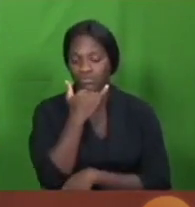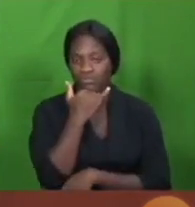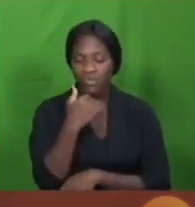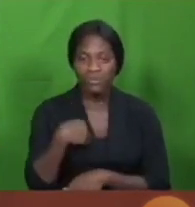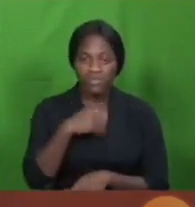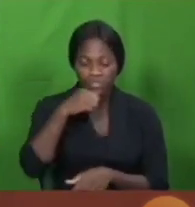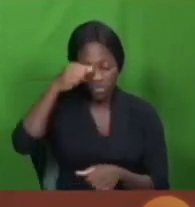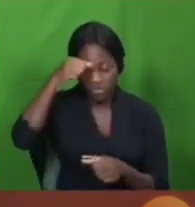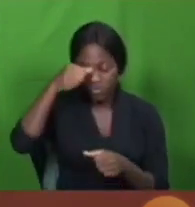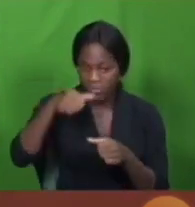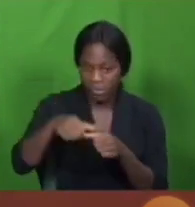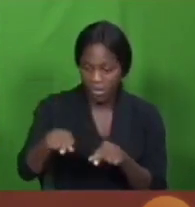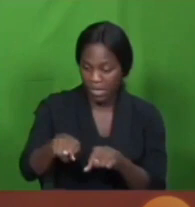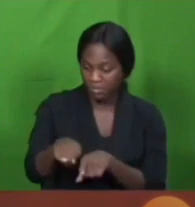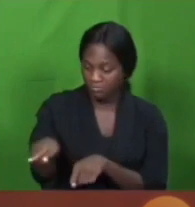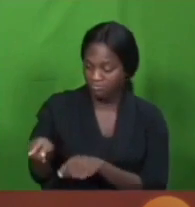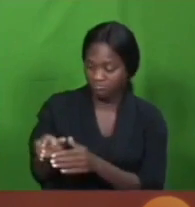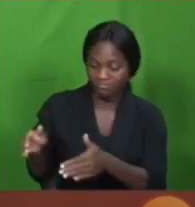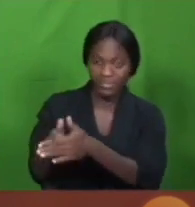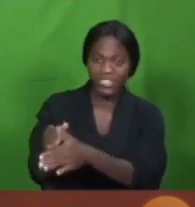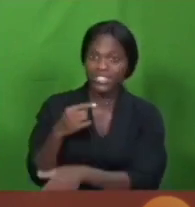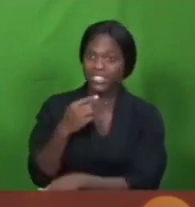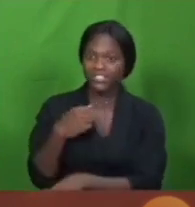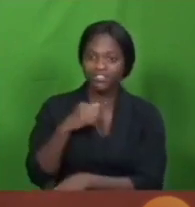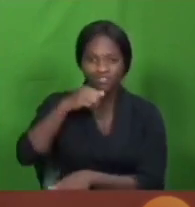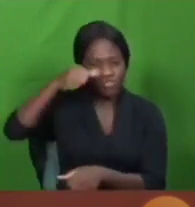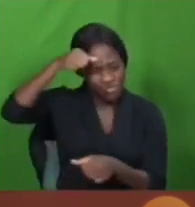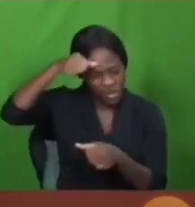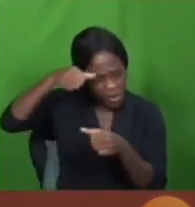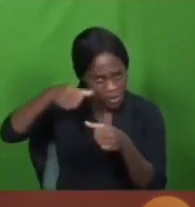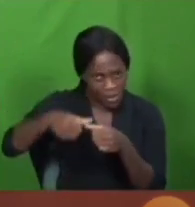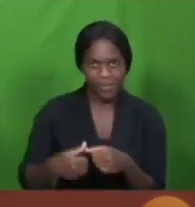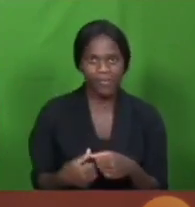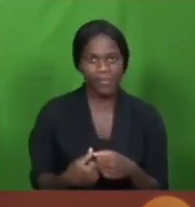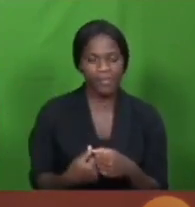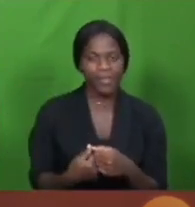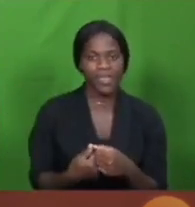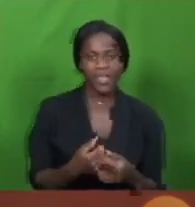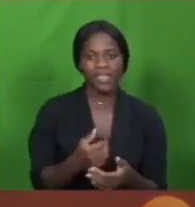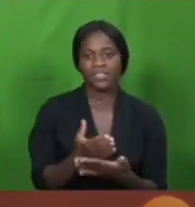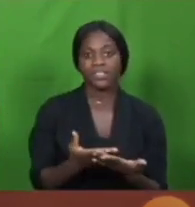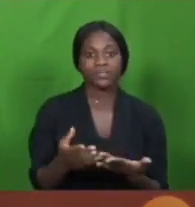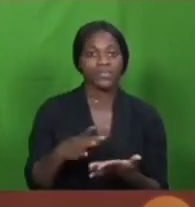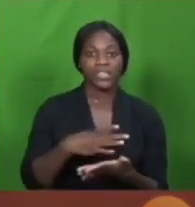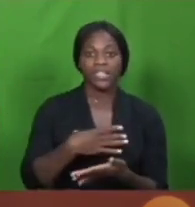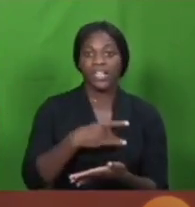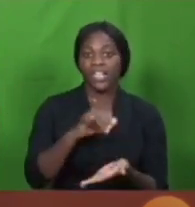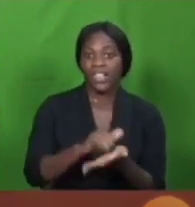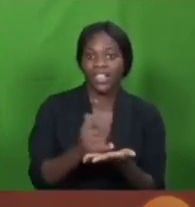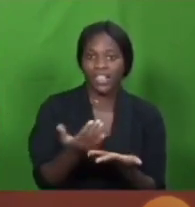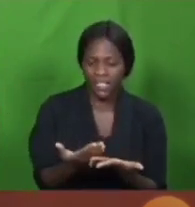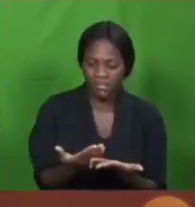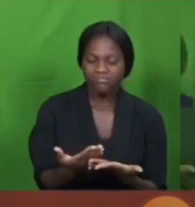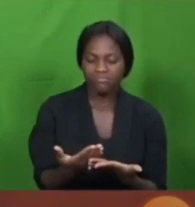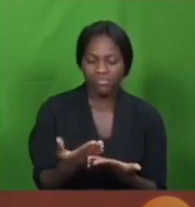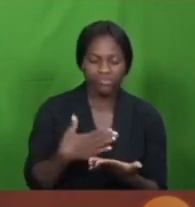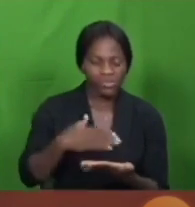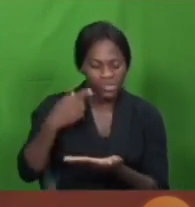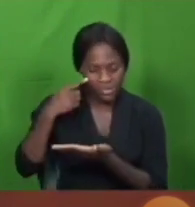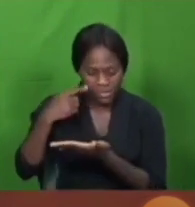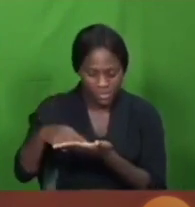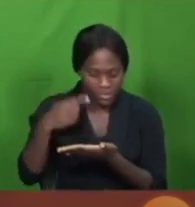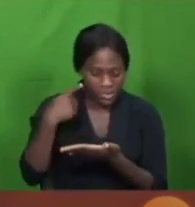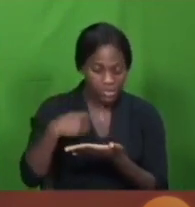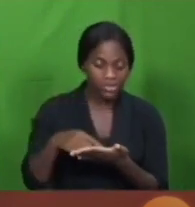leader also says, he doesn't recollect that. So cross-check on that and let's get what is right. But the